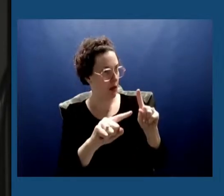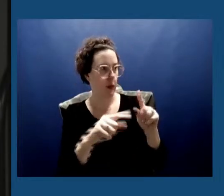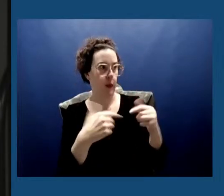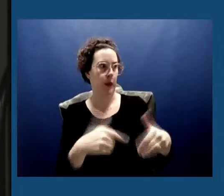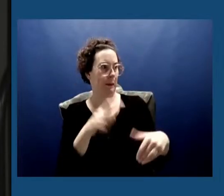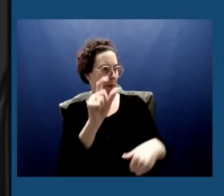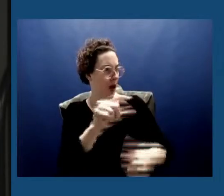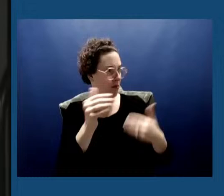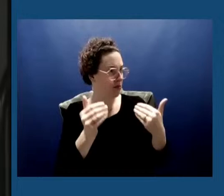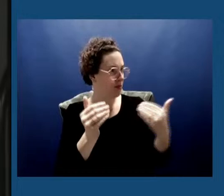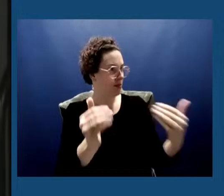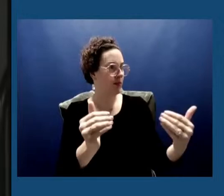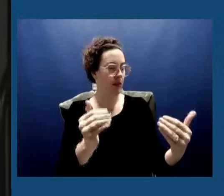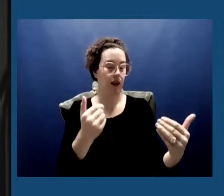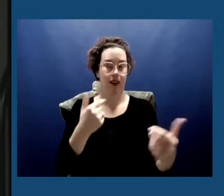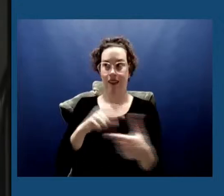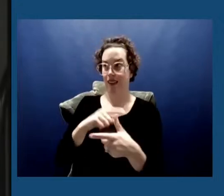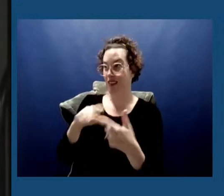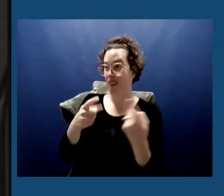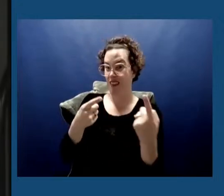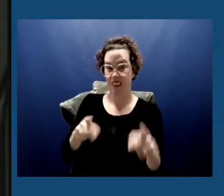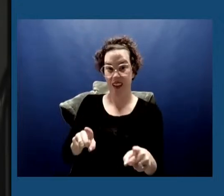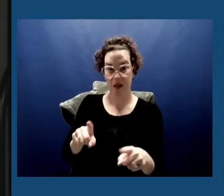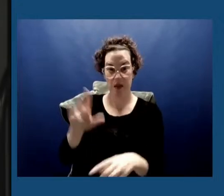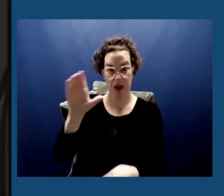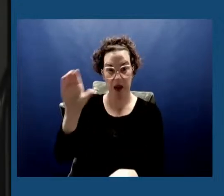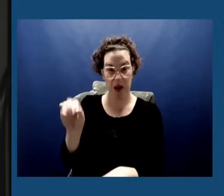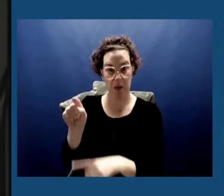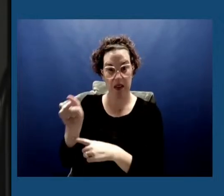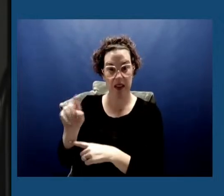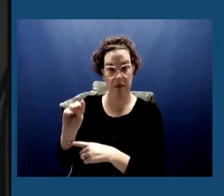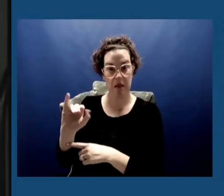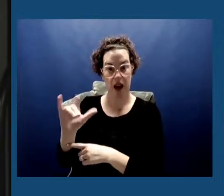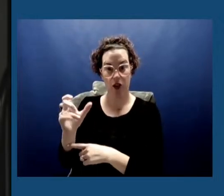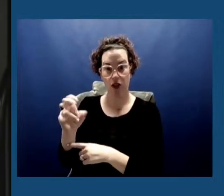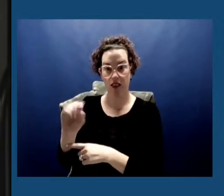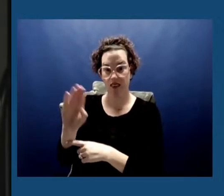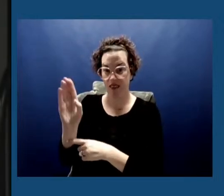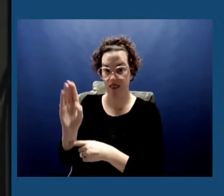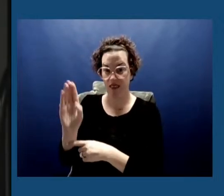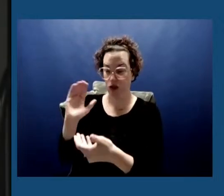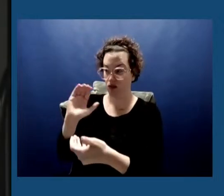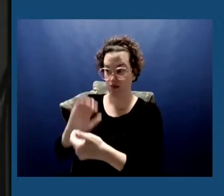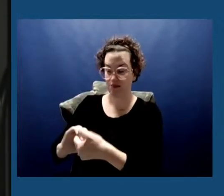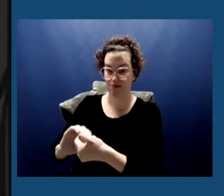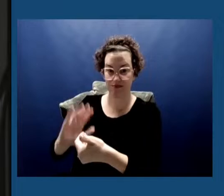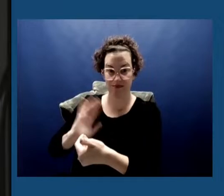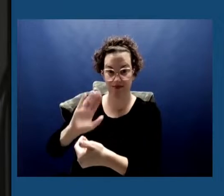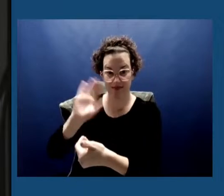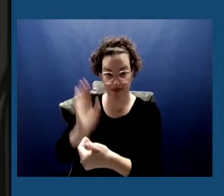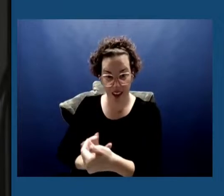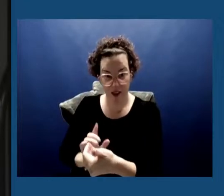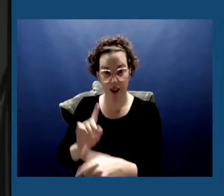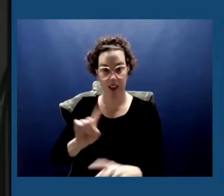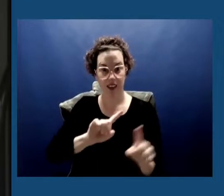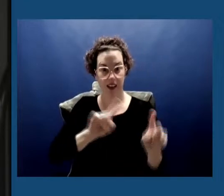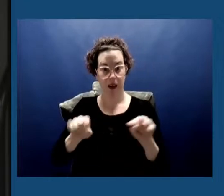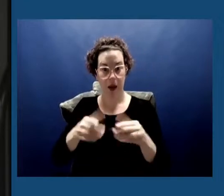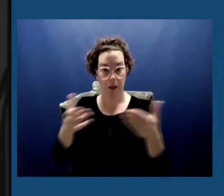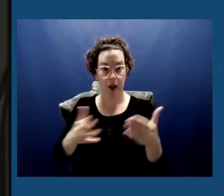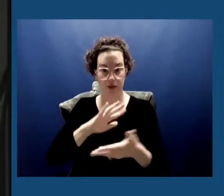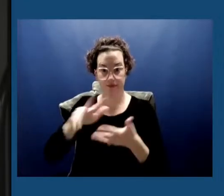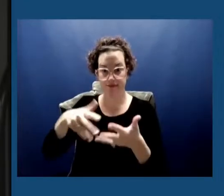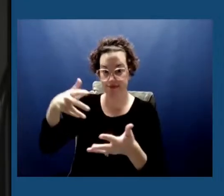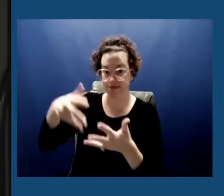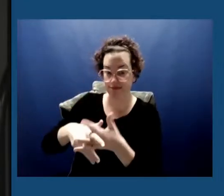named Micron, who we've never worked with before, who comes to New York, and also April asks a lot